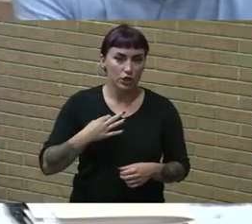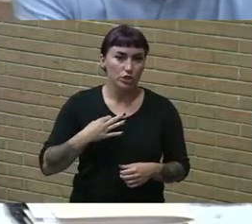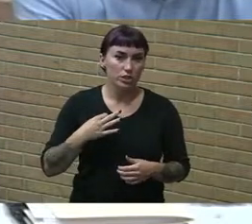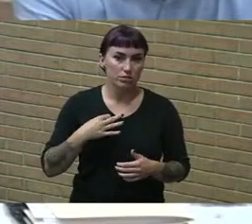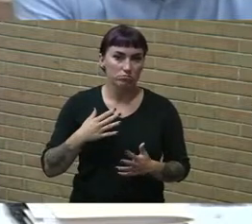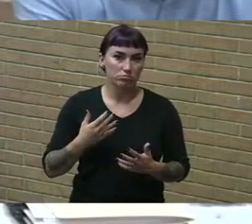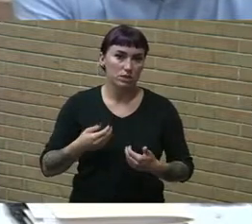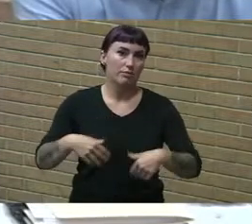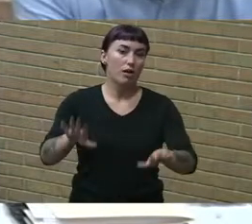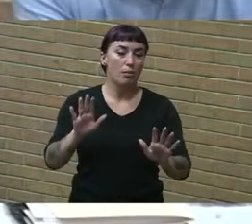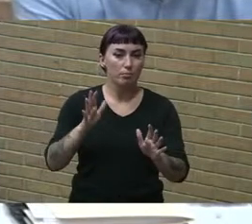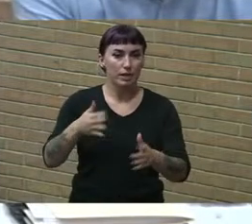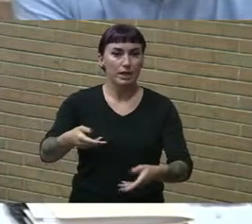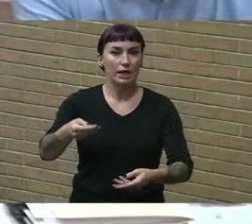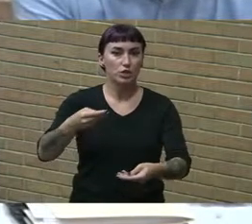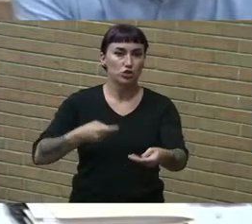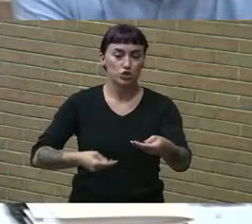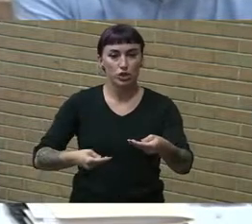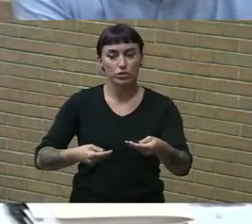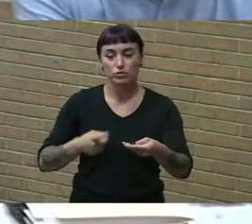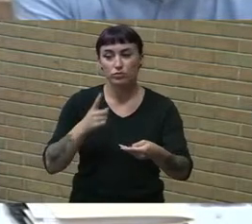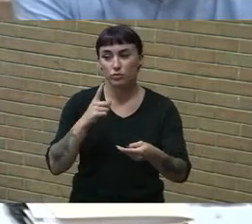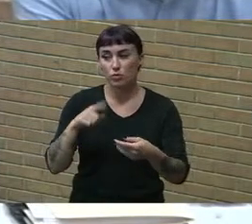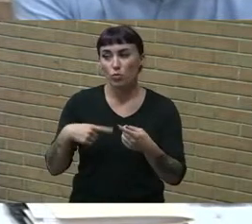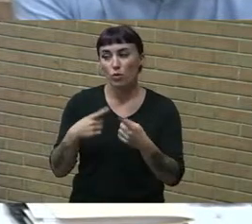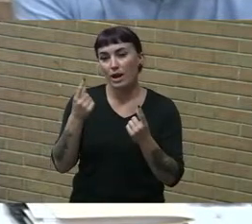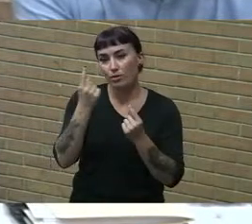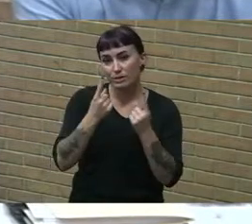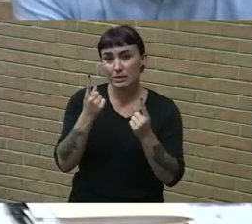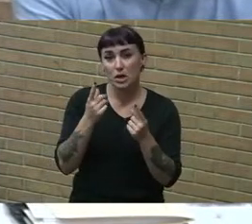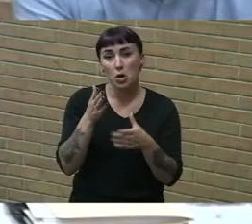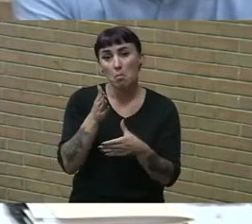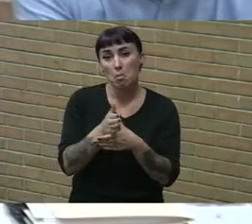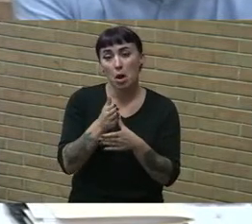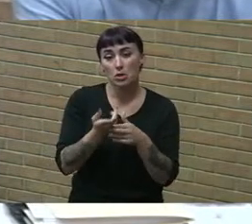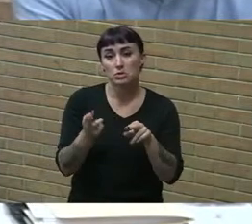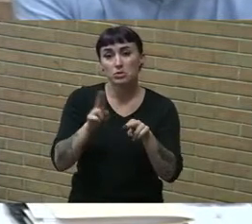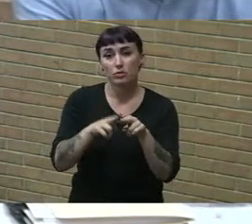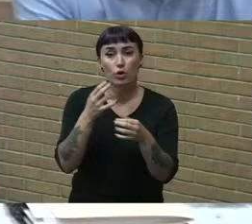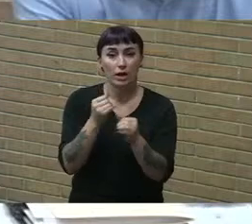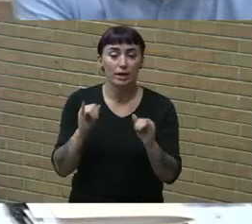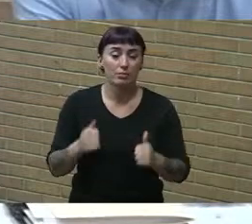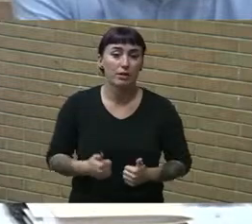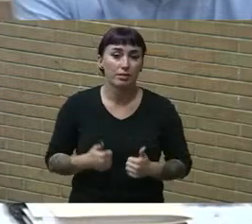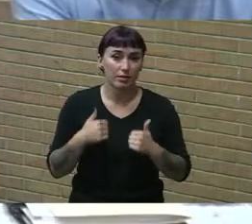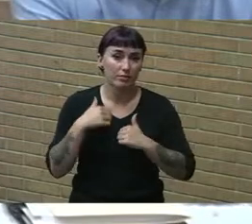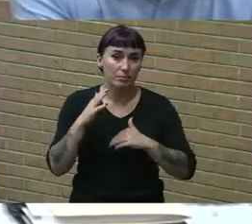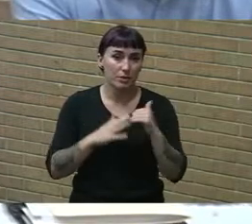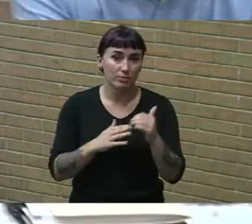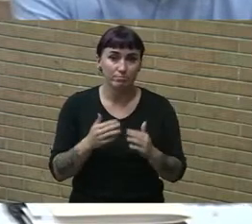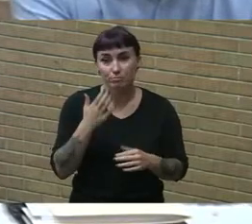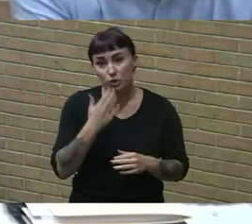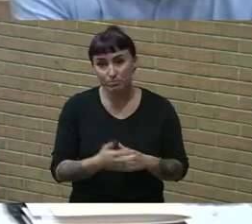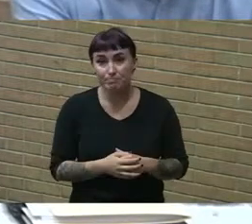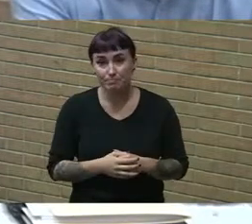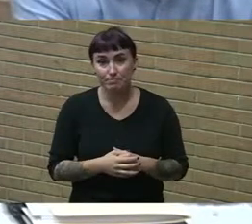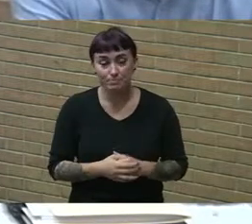up in exchange for what I would consider to be a modest increase in the independent living building. Good.